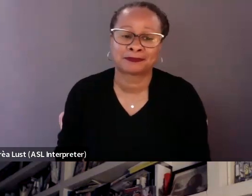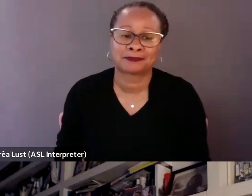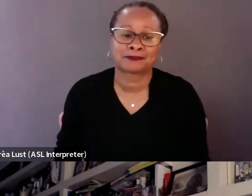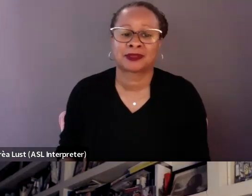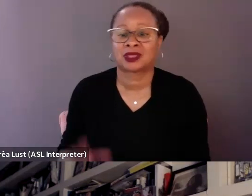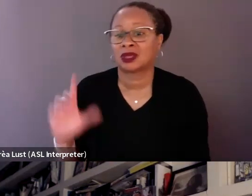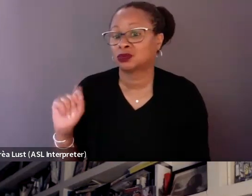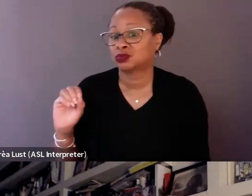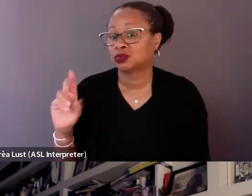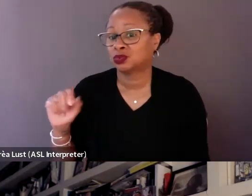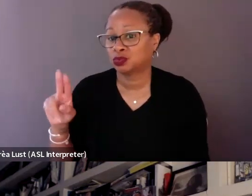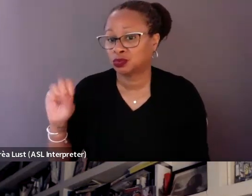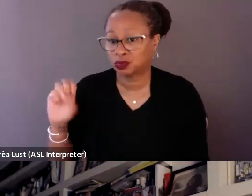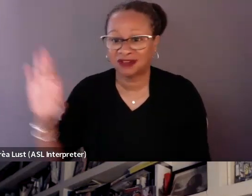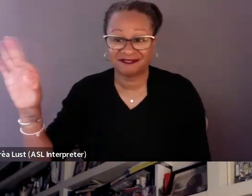Toulouse,